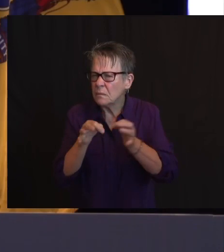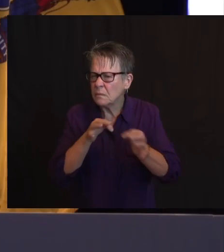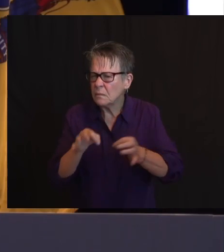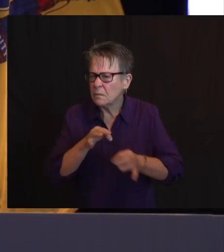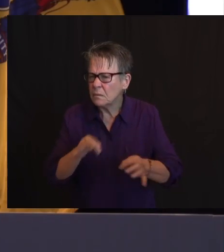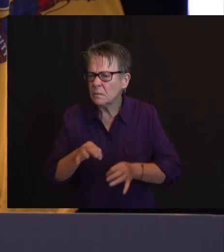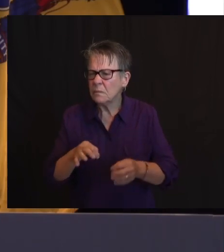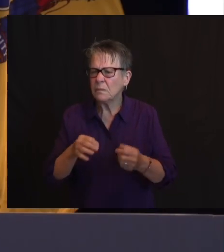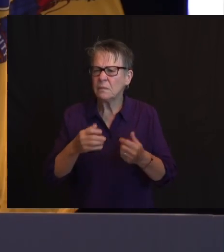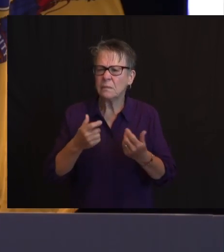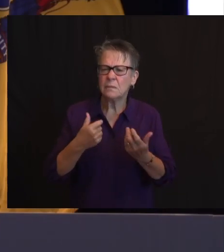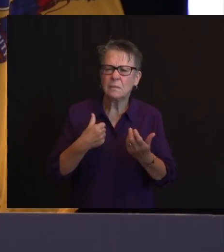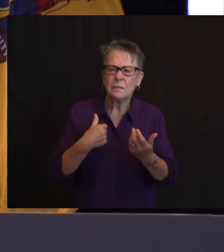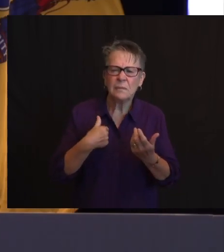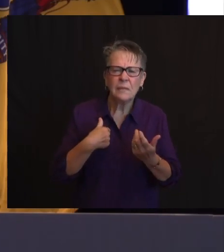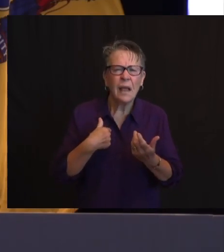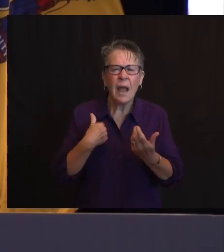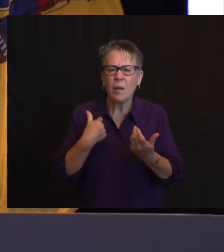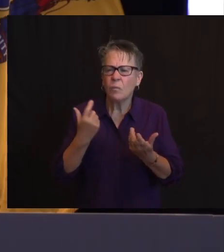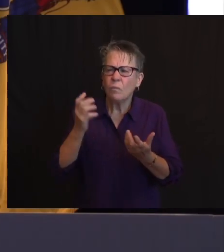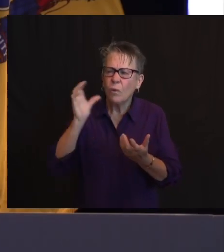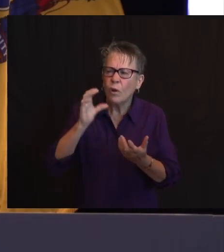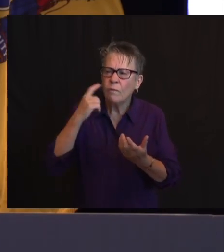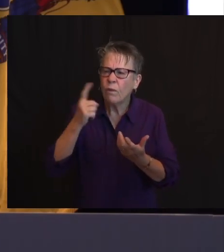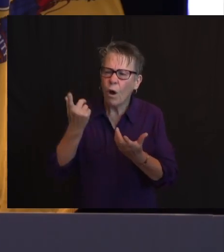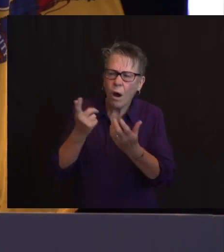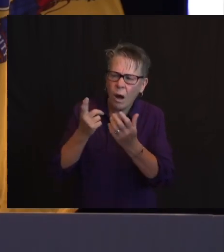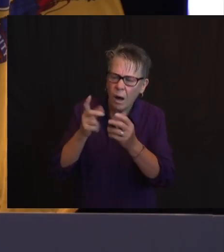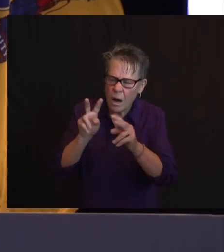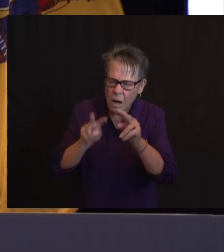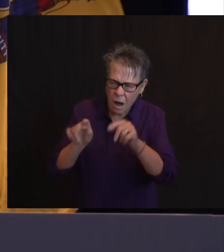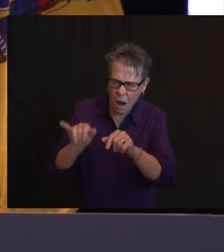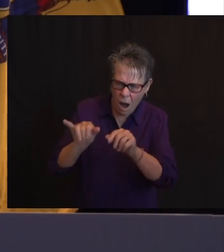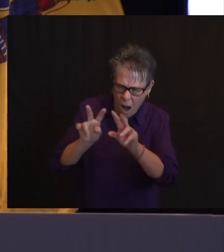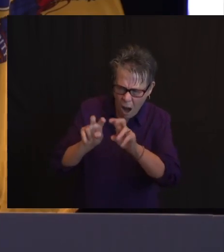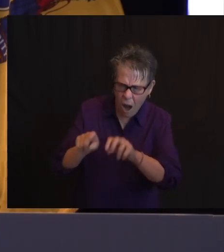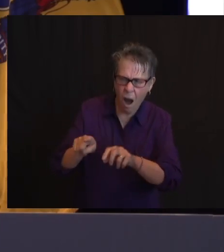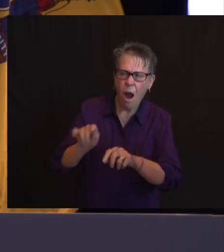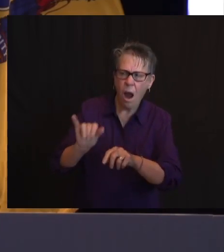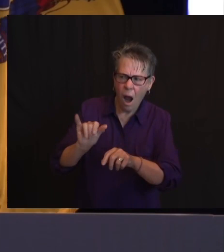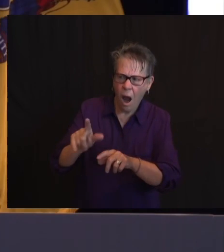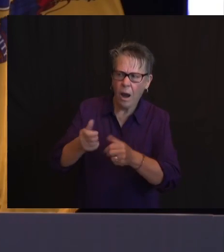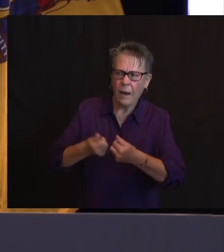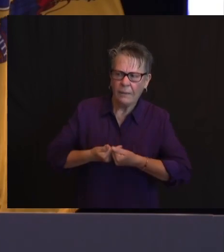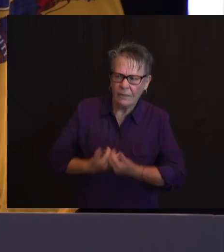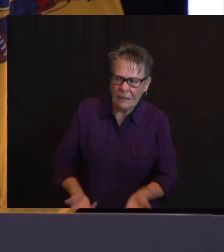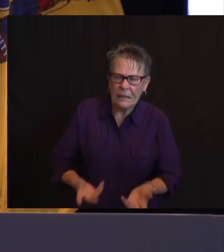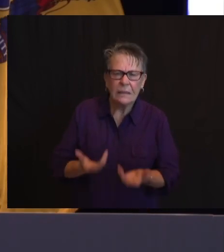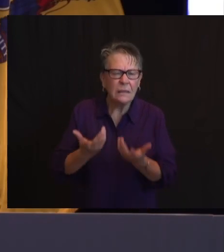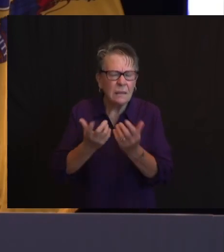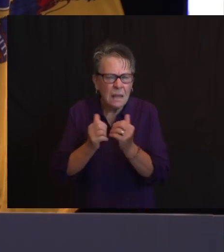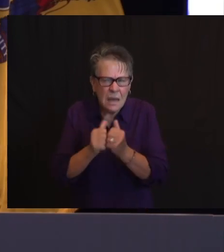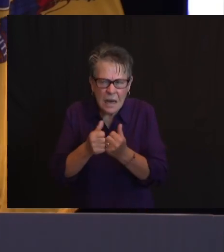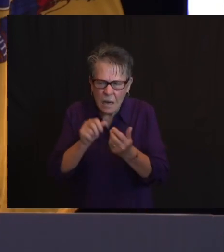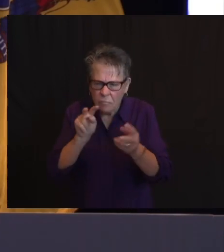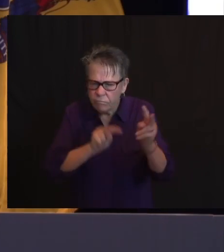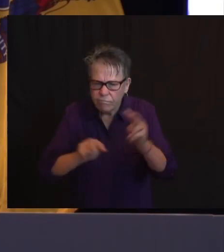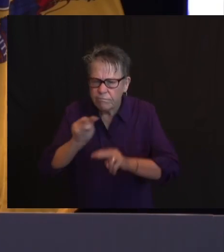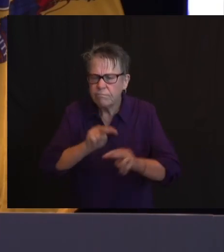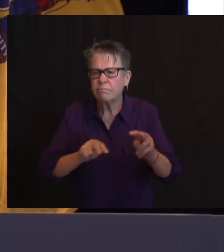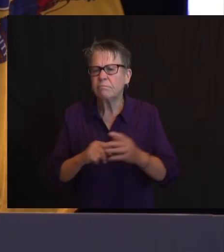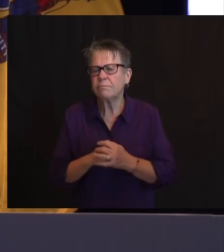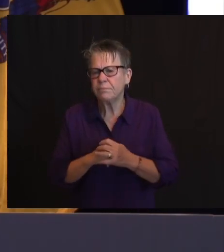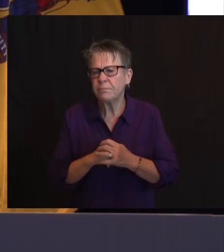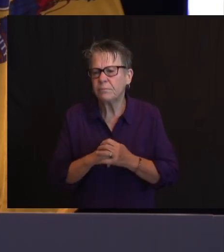been considering announcing myself as a representative of the health department when telling people they're required to wear the mask over